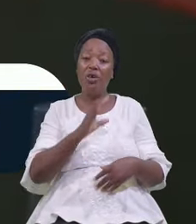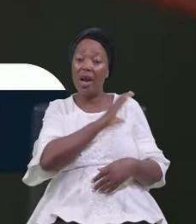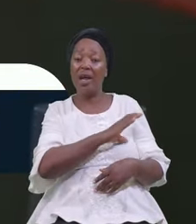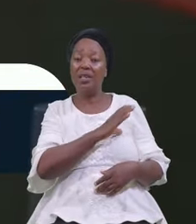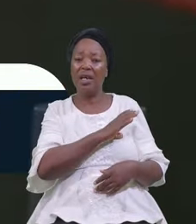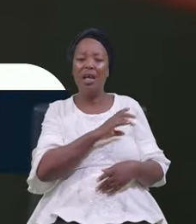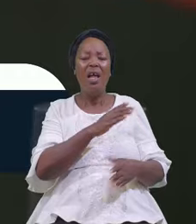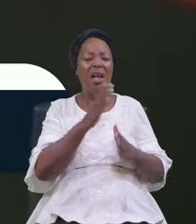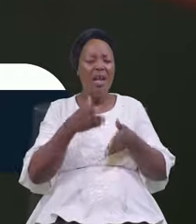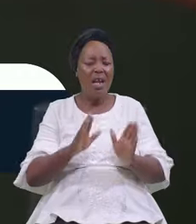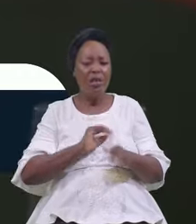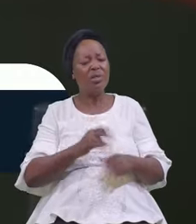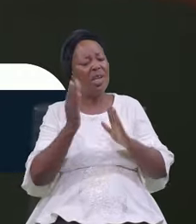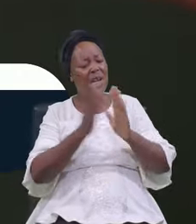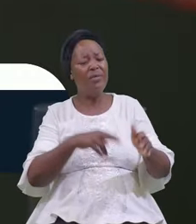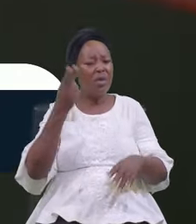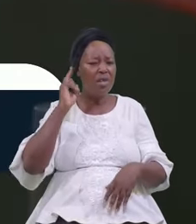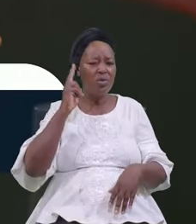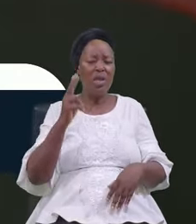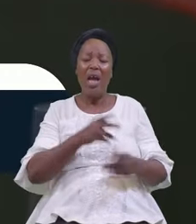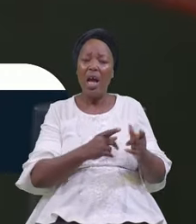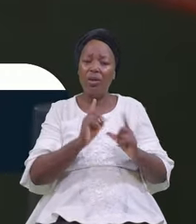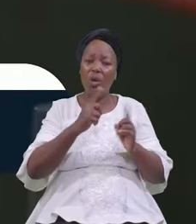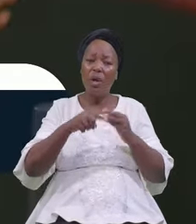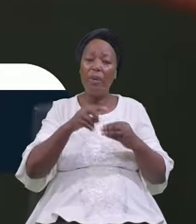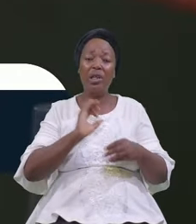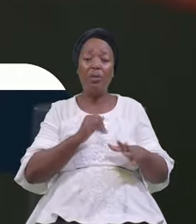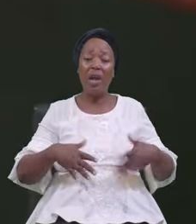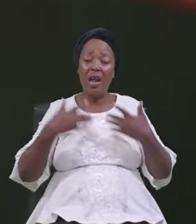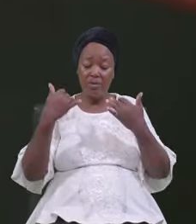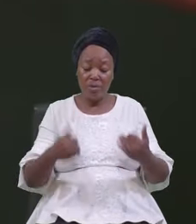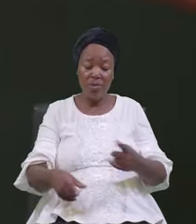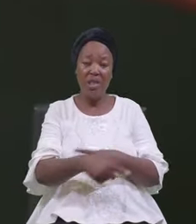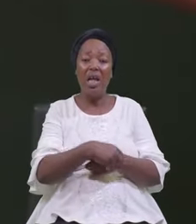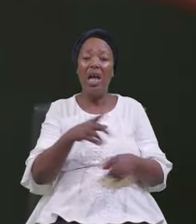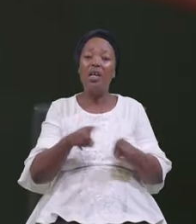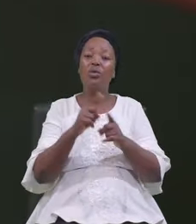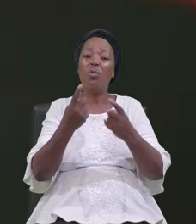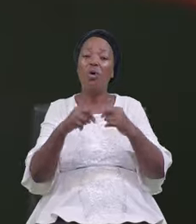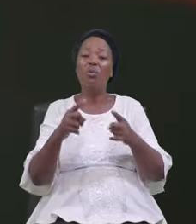story of today now. As you look at your life and welcome to this new